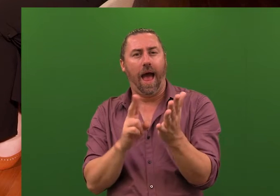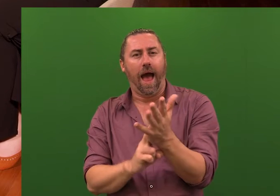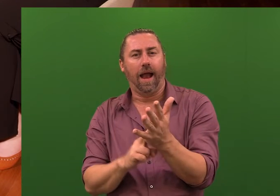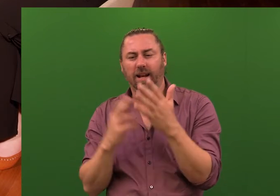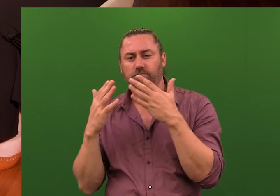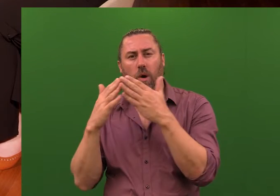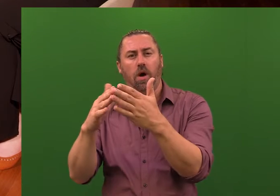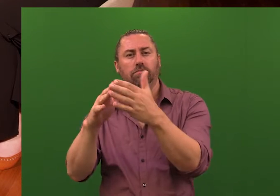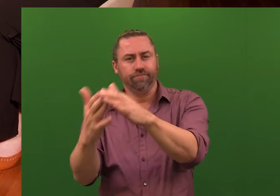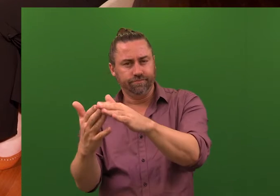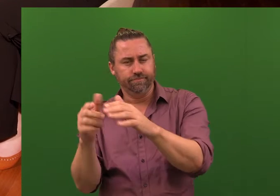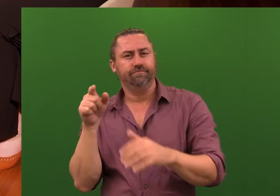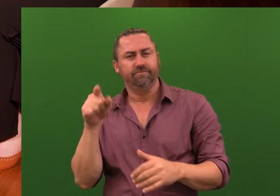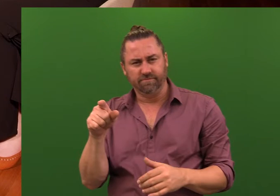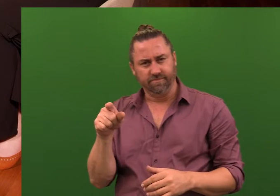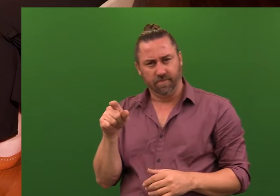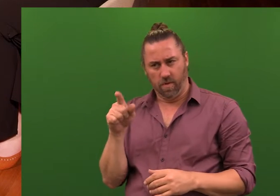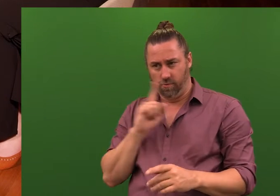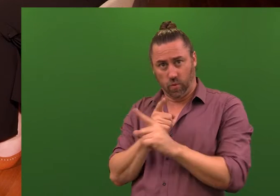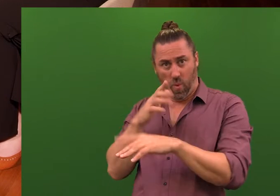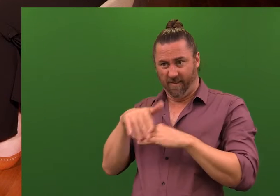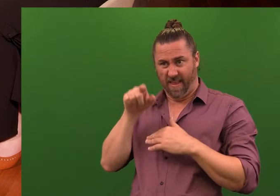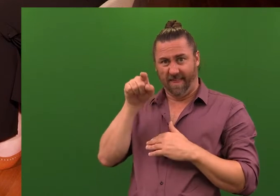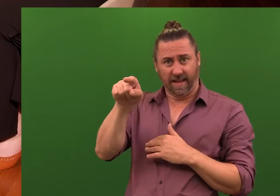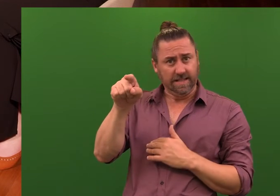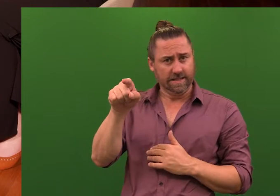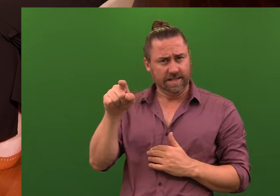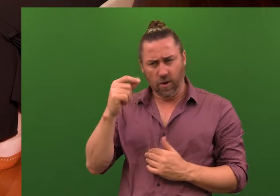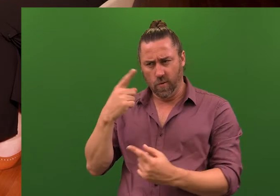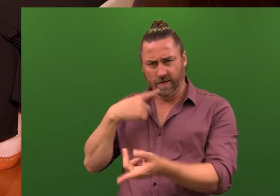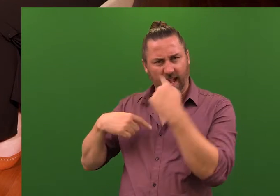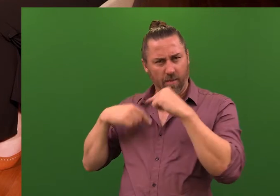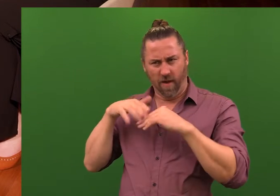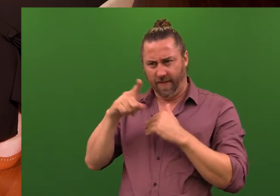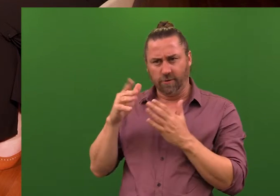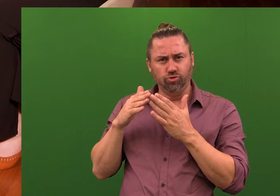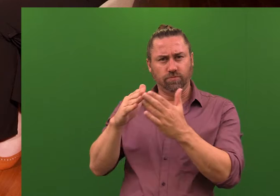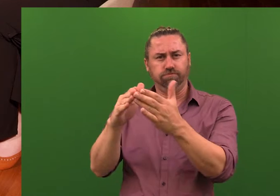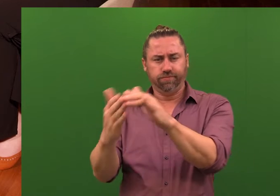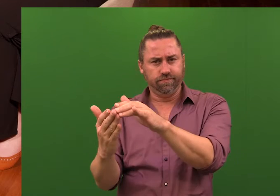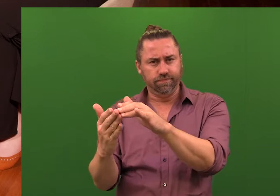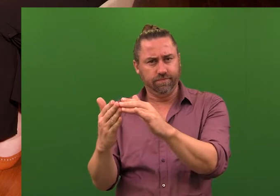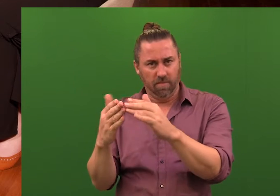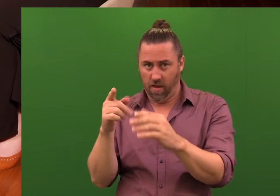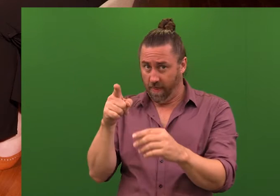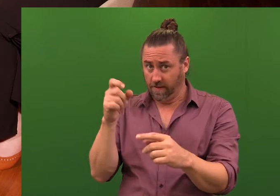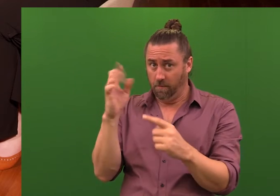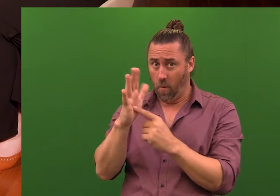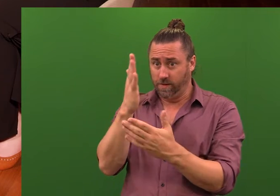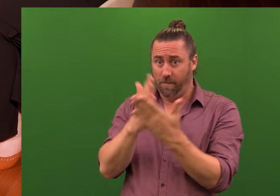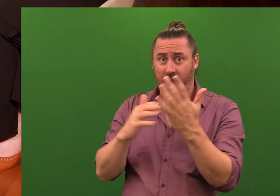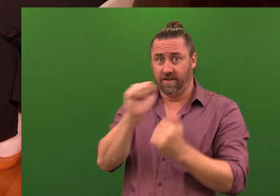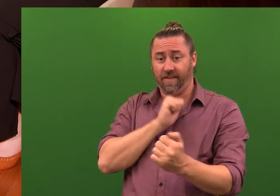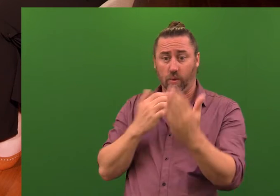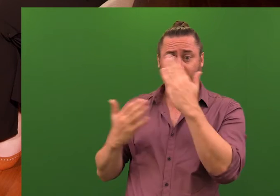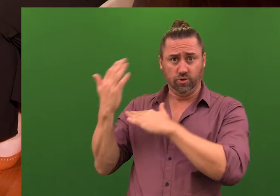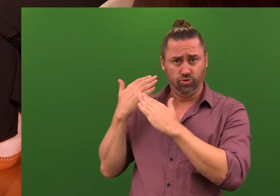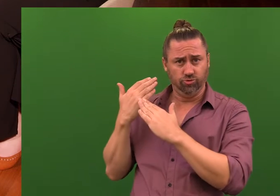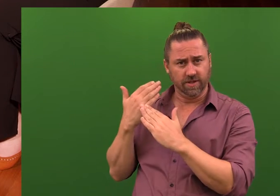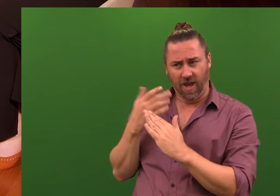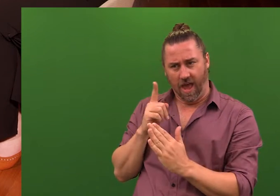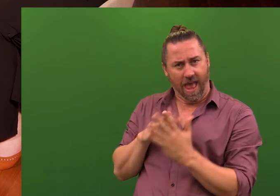was actually sugar off the backs of our people, which was shipped to Auckland and then refined in their refinery there. Wow. So they